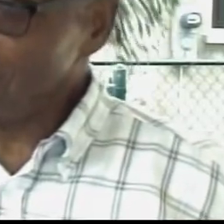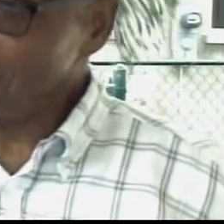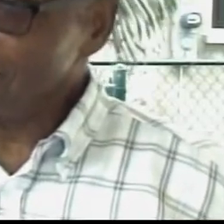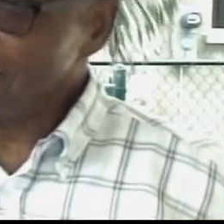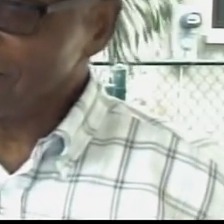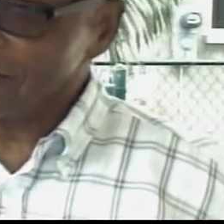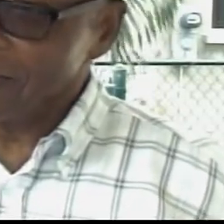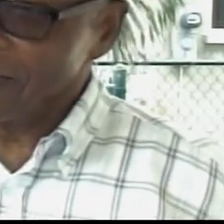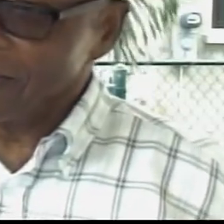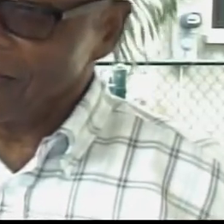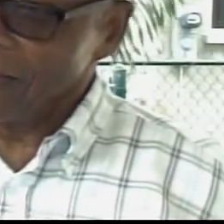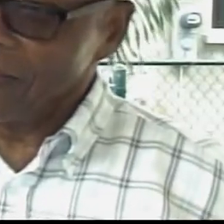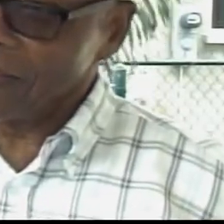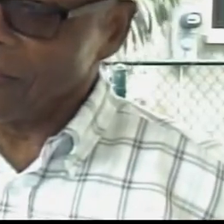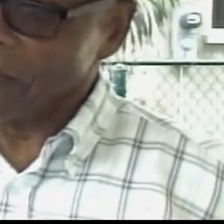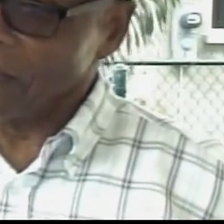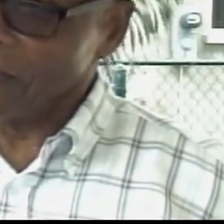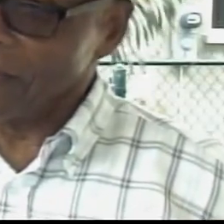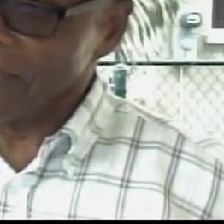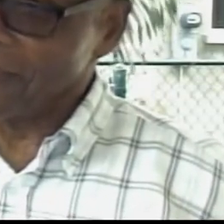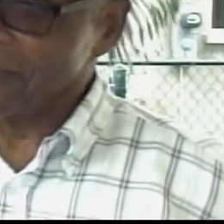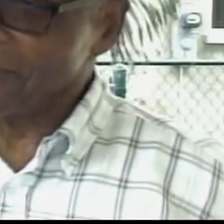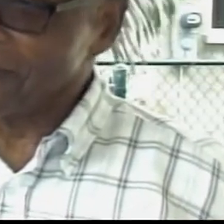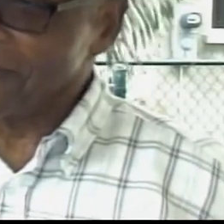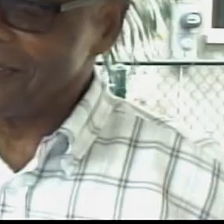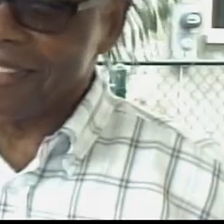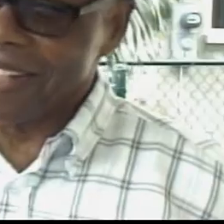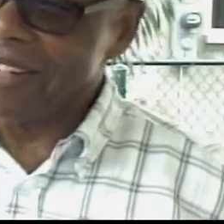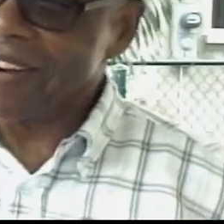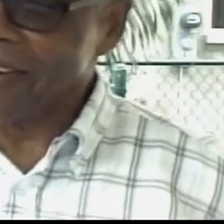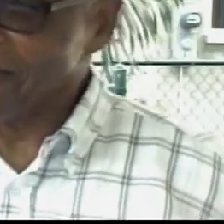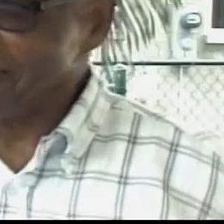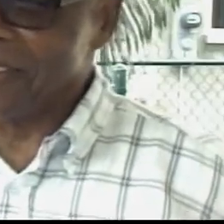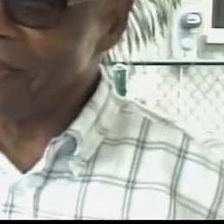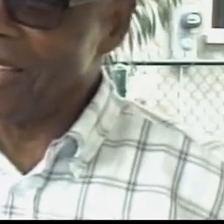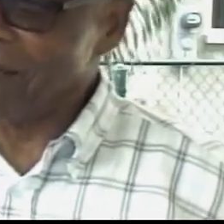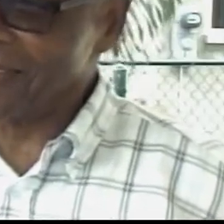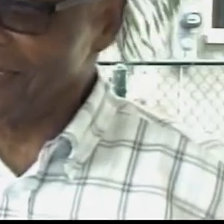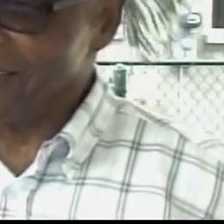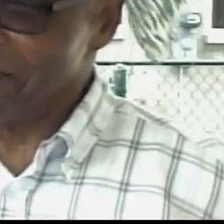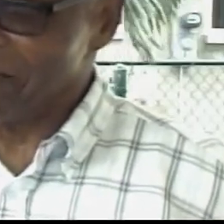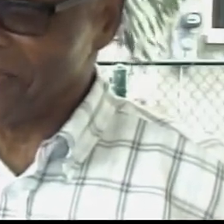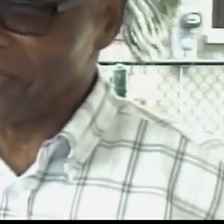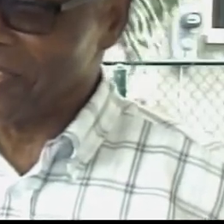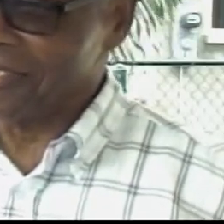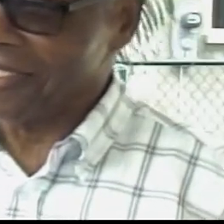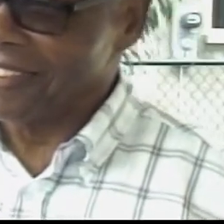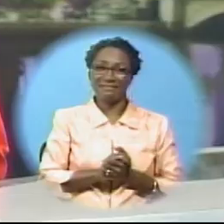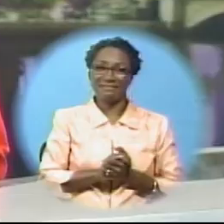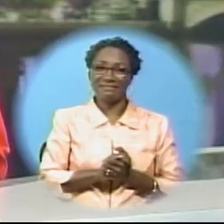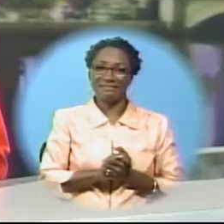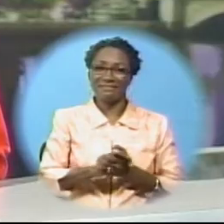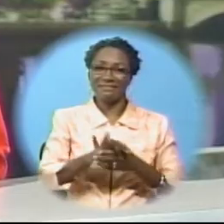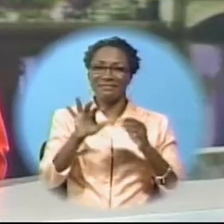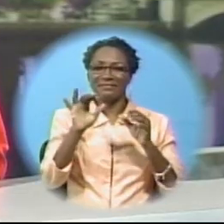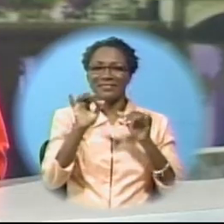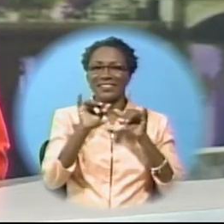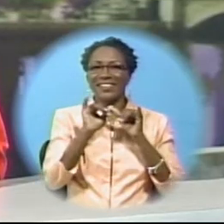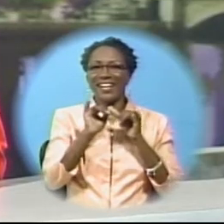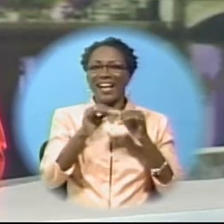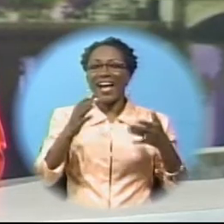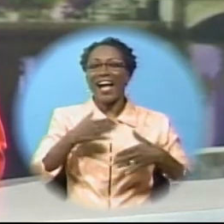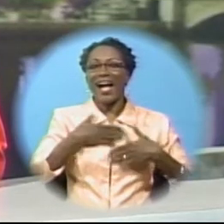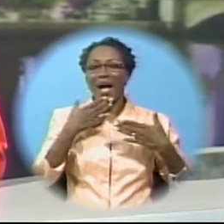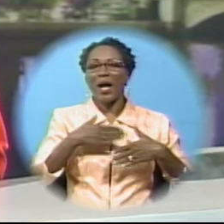child, so I don't think she or we don't think we had much choice. We wish you a